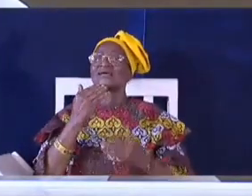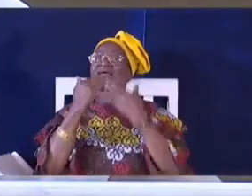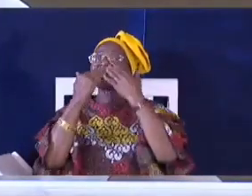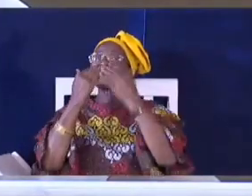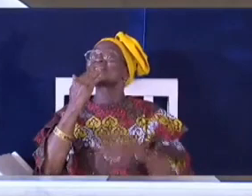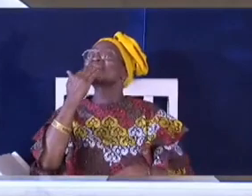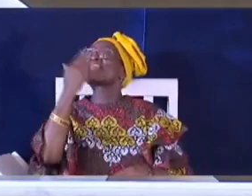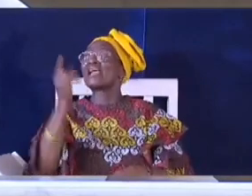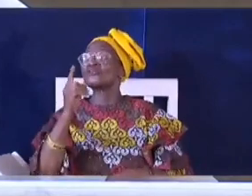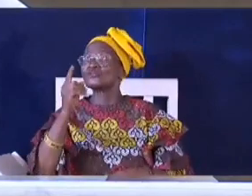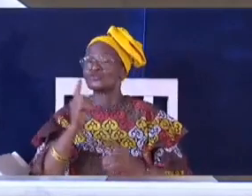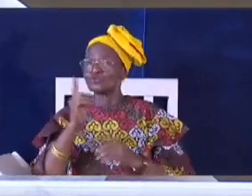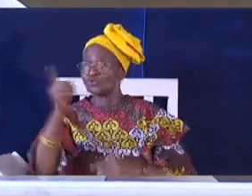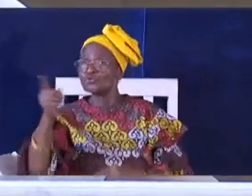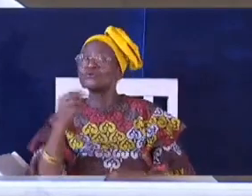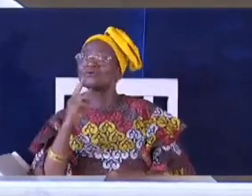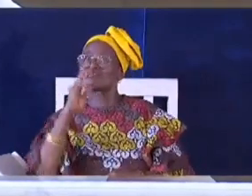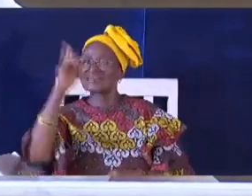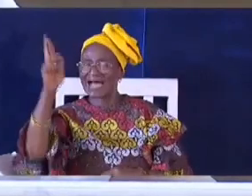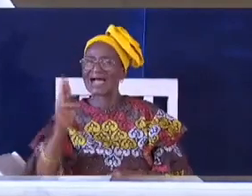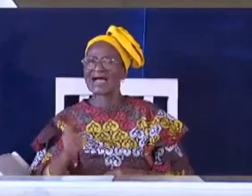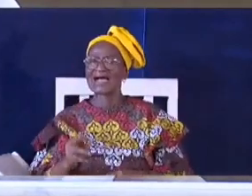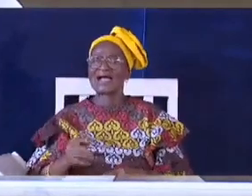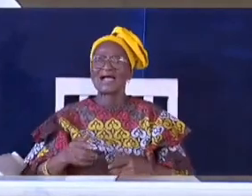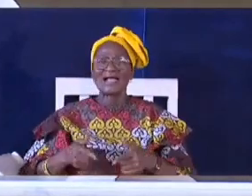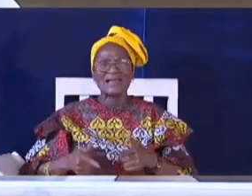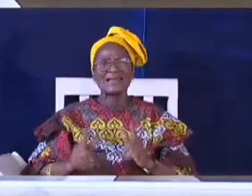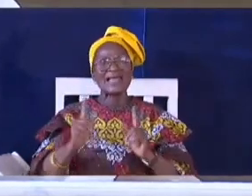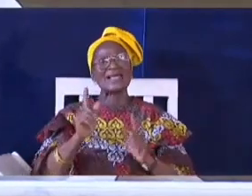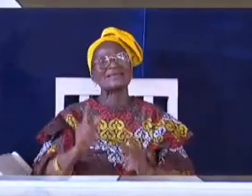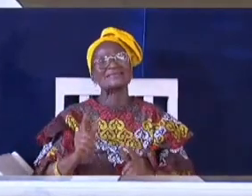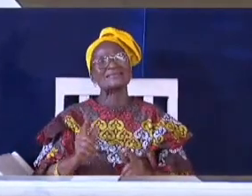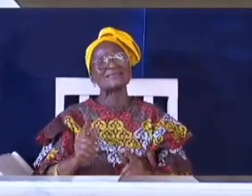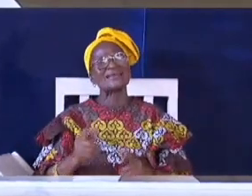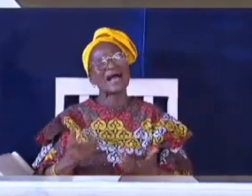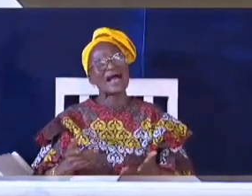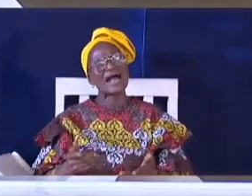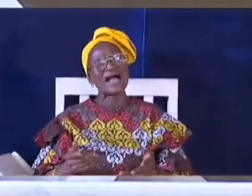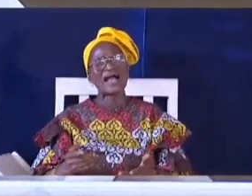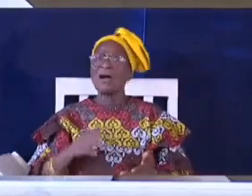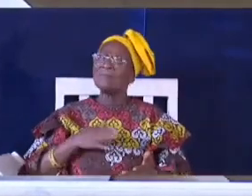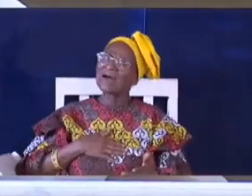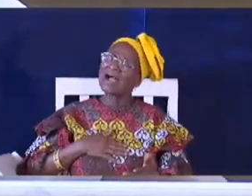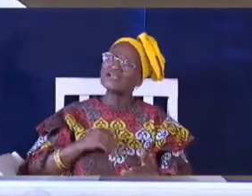I didn't realize that before. But that my problem is not that they are